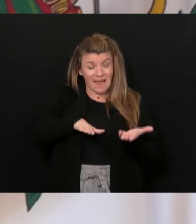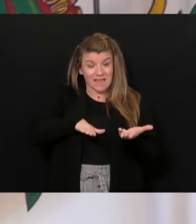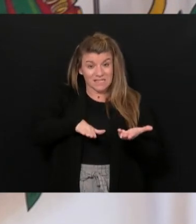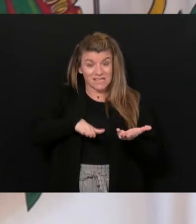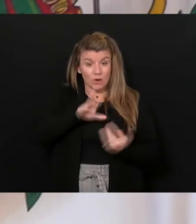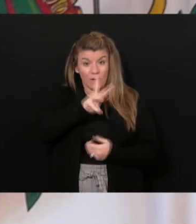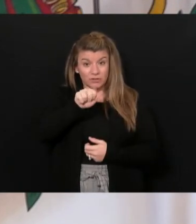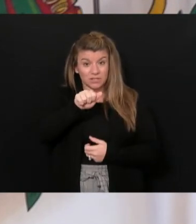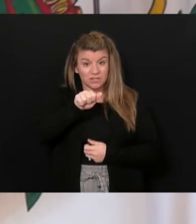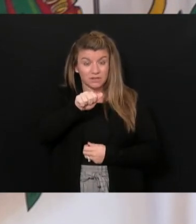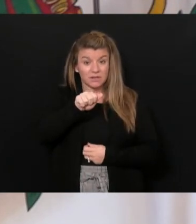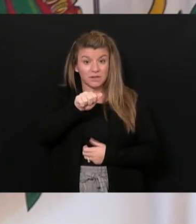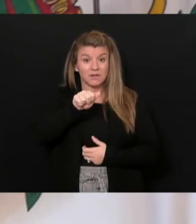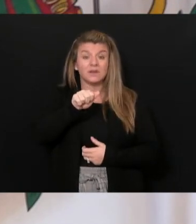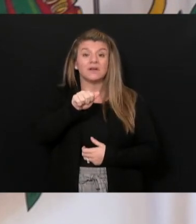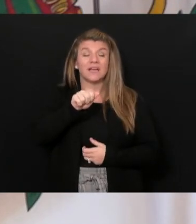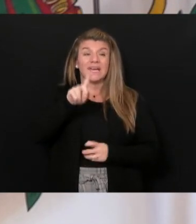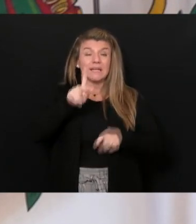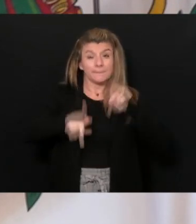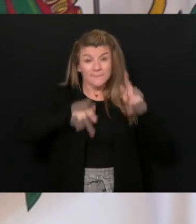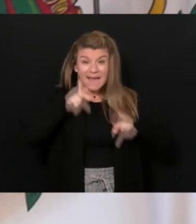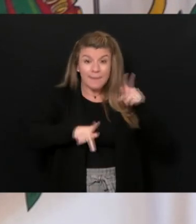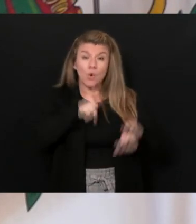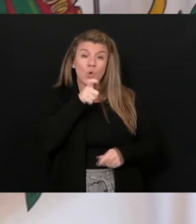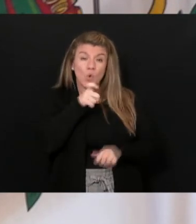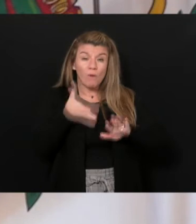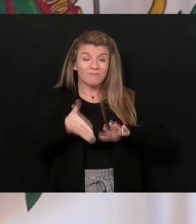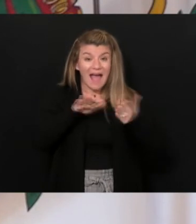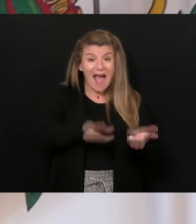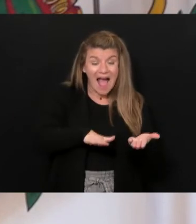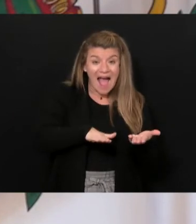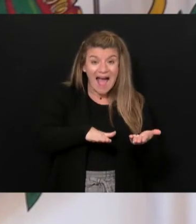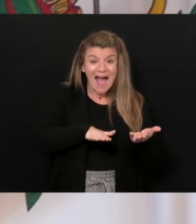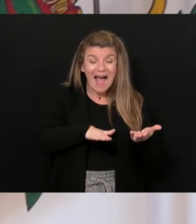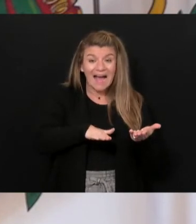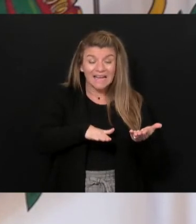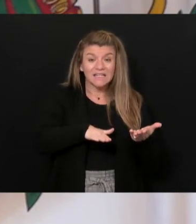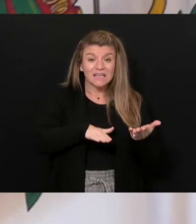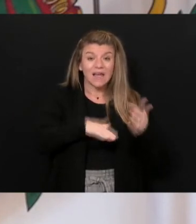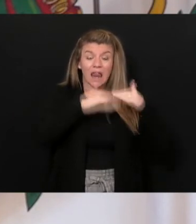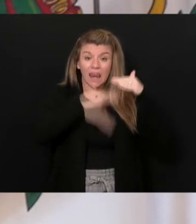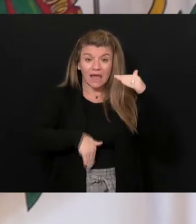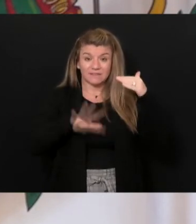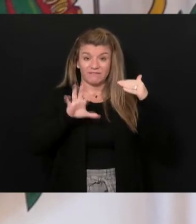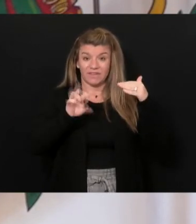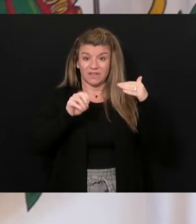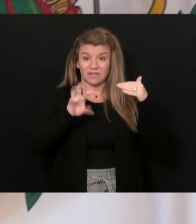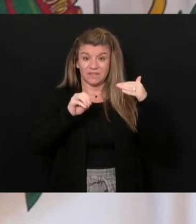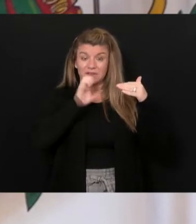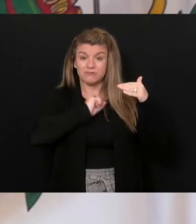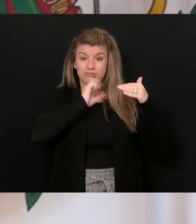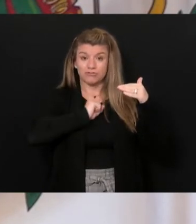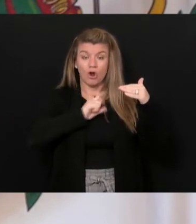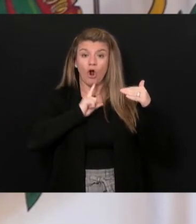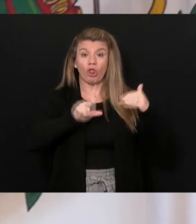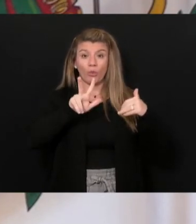Virginia, the people that have died that are less than 50 years of age are